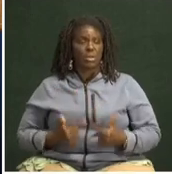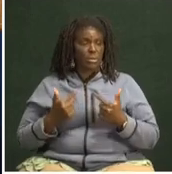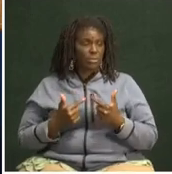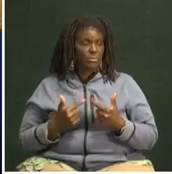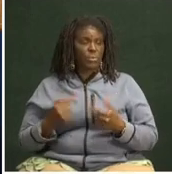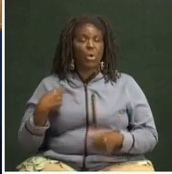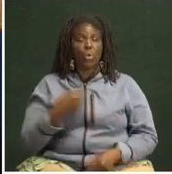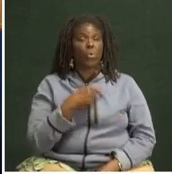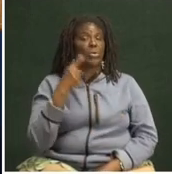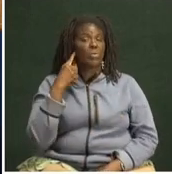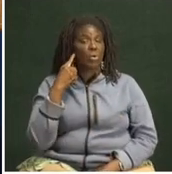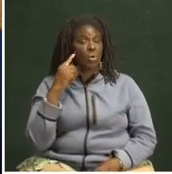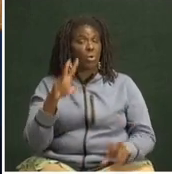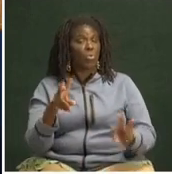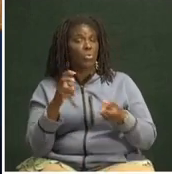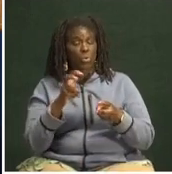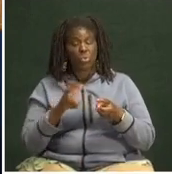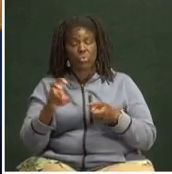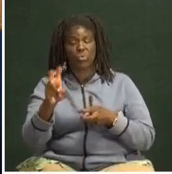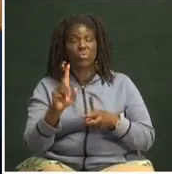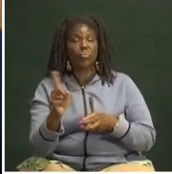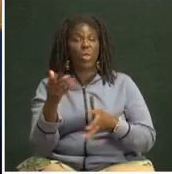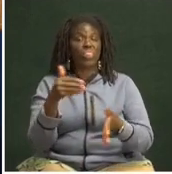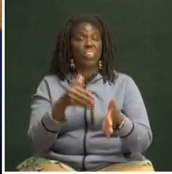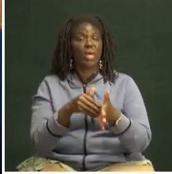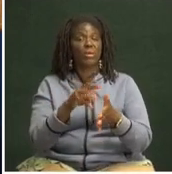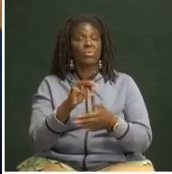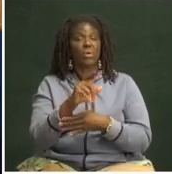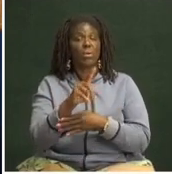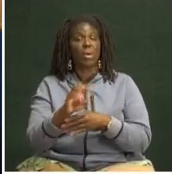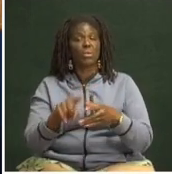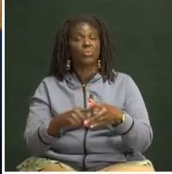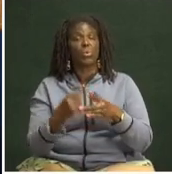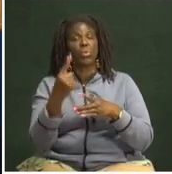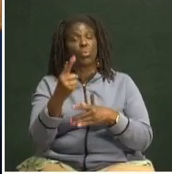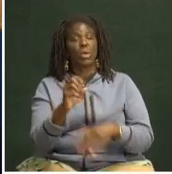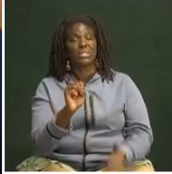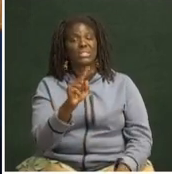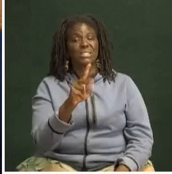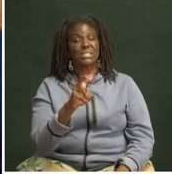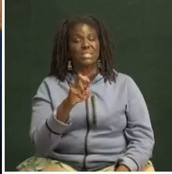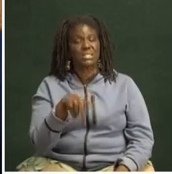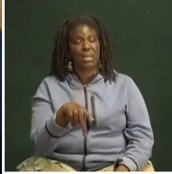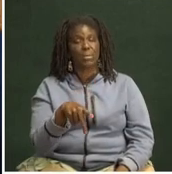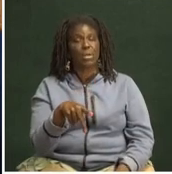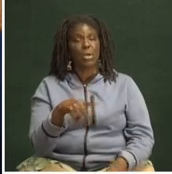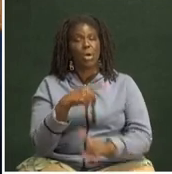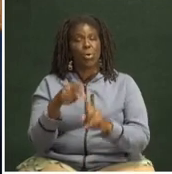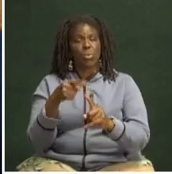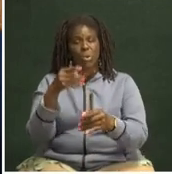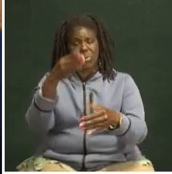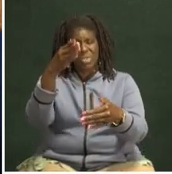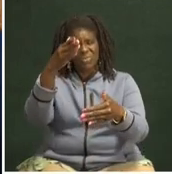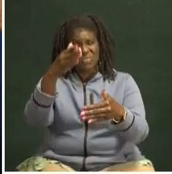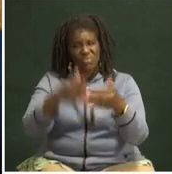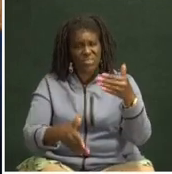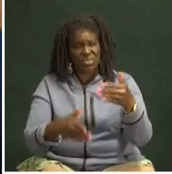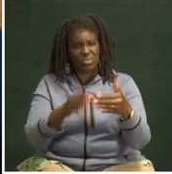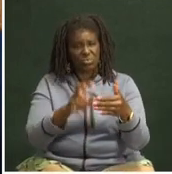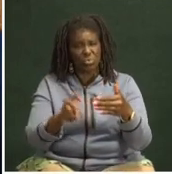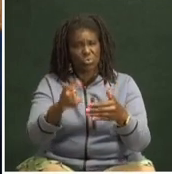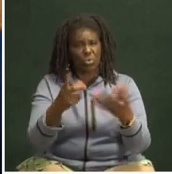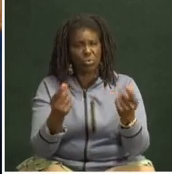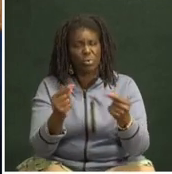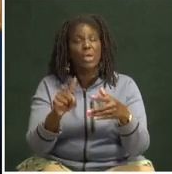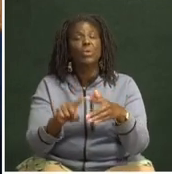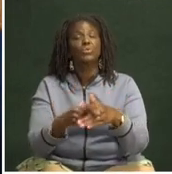We've heard the quote, the journey of 1,000 miles begins with one single step. But what happens when we get to the end of that journey? We